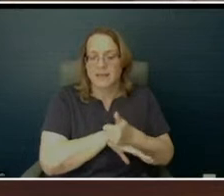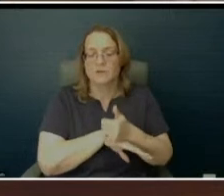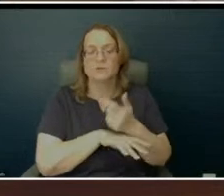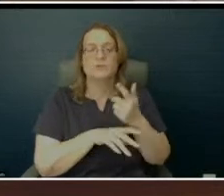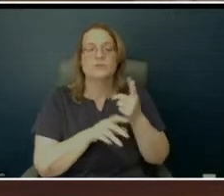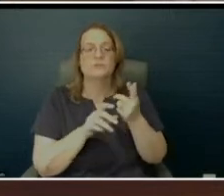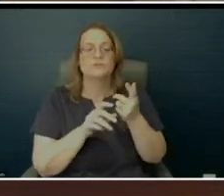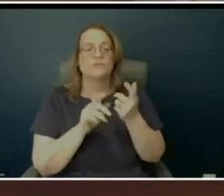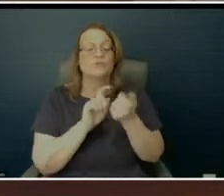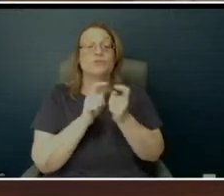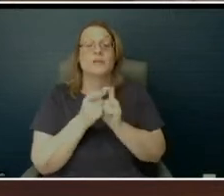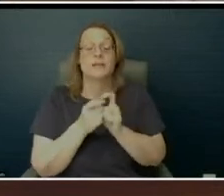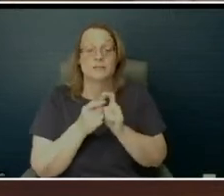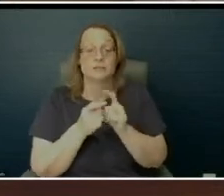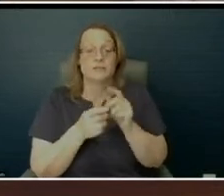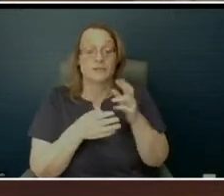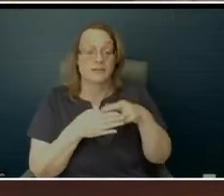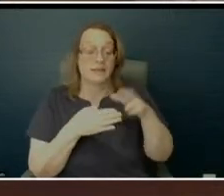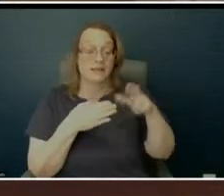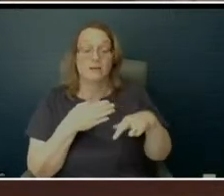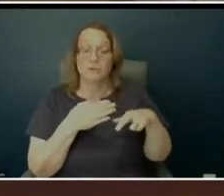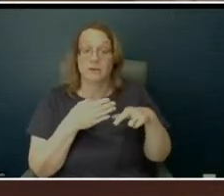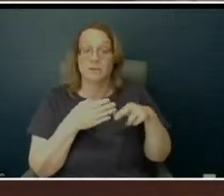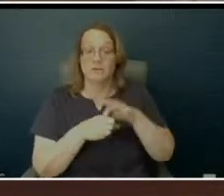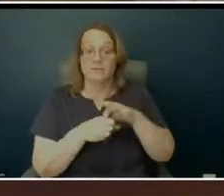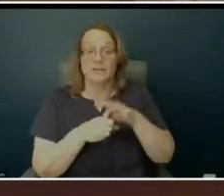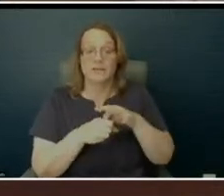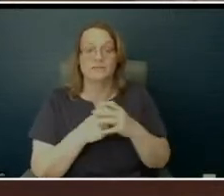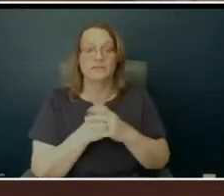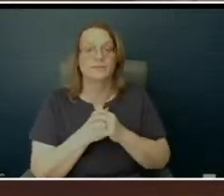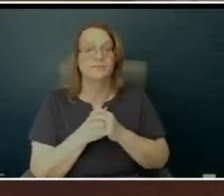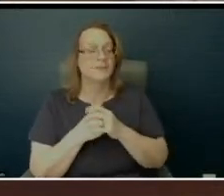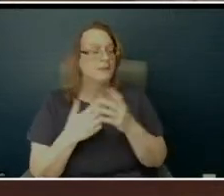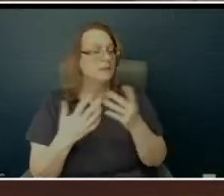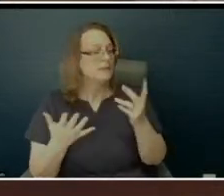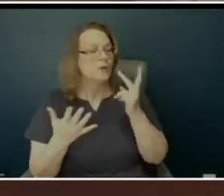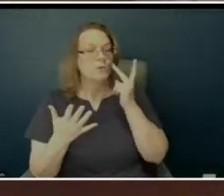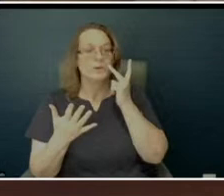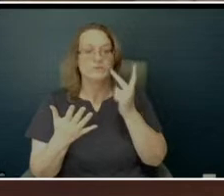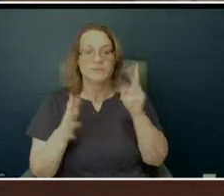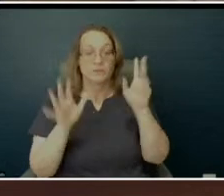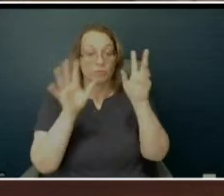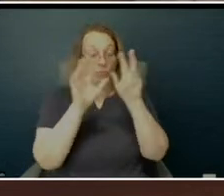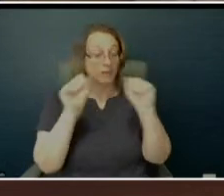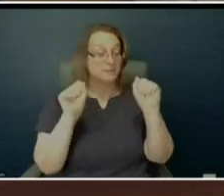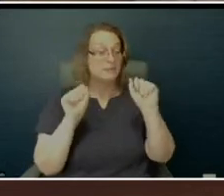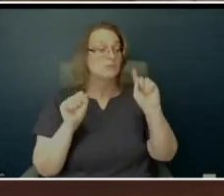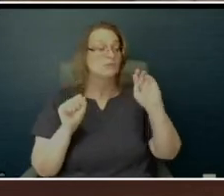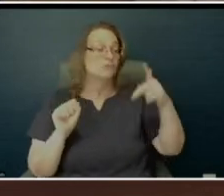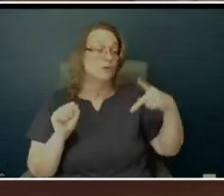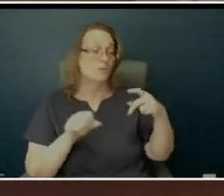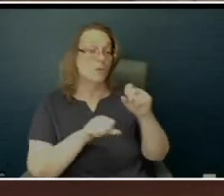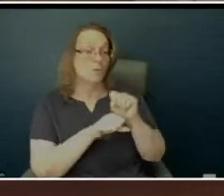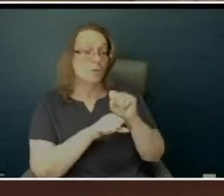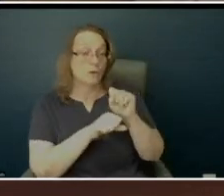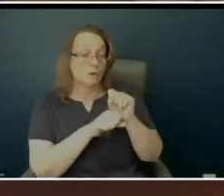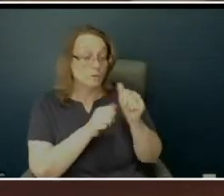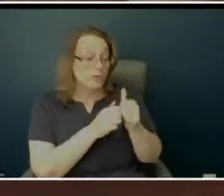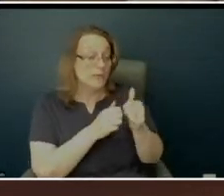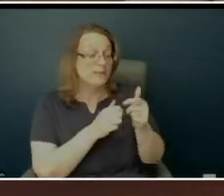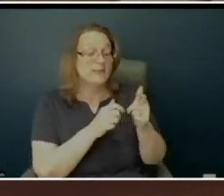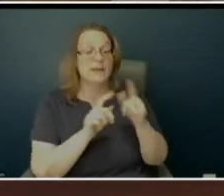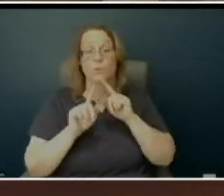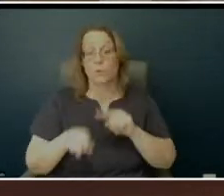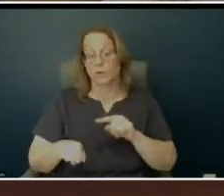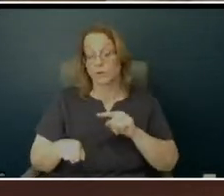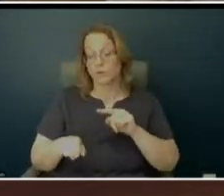election. We've seen how President Trump worked with and directed the Republican National Committee and others